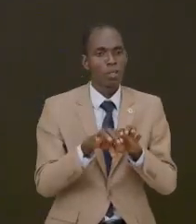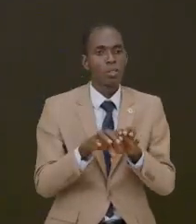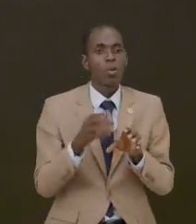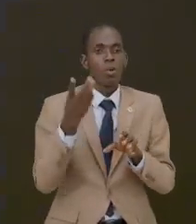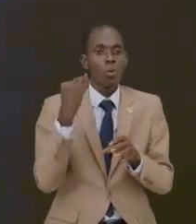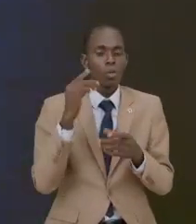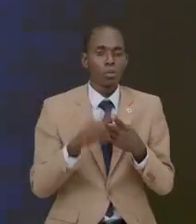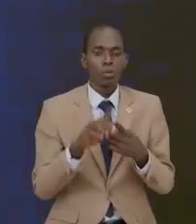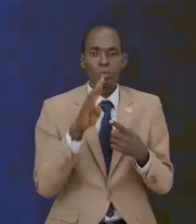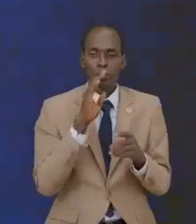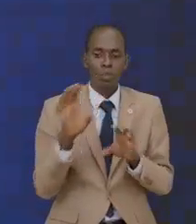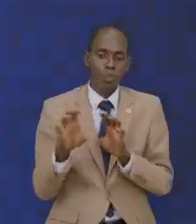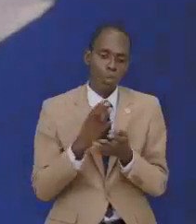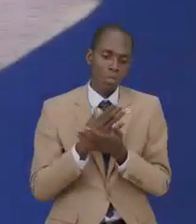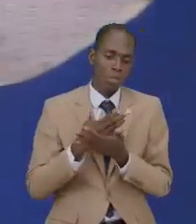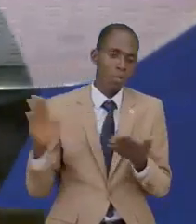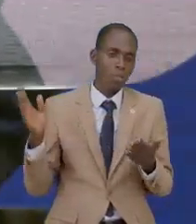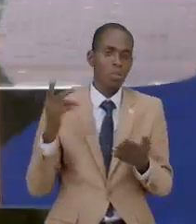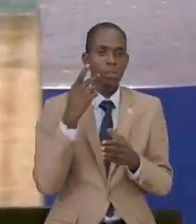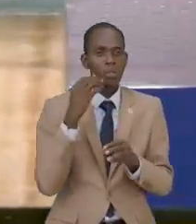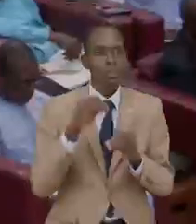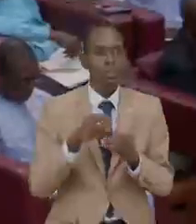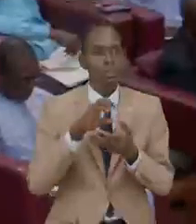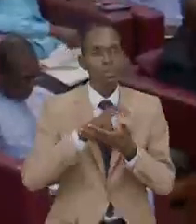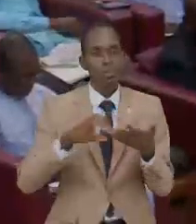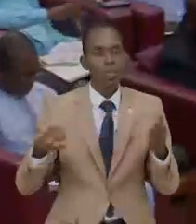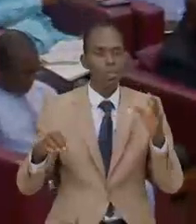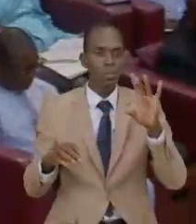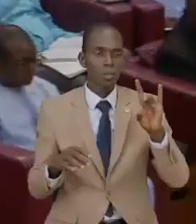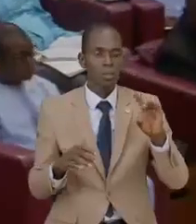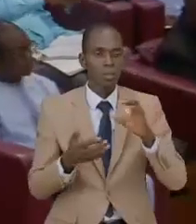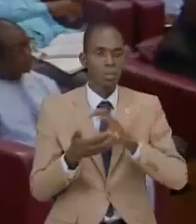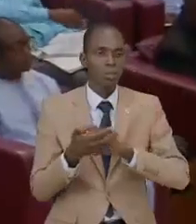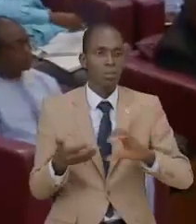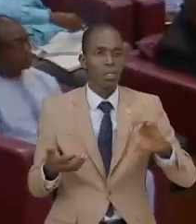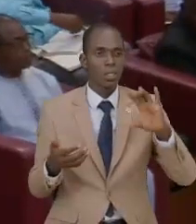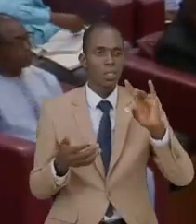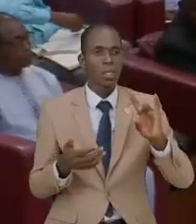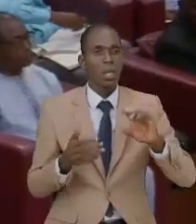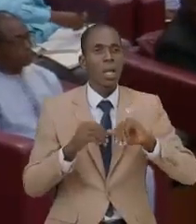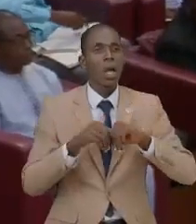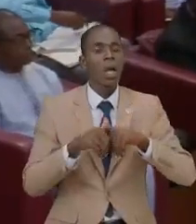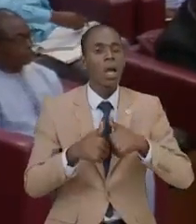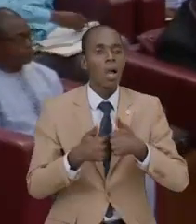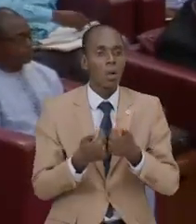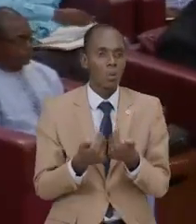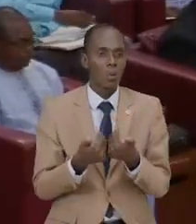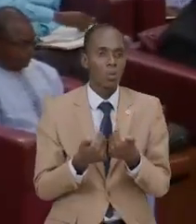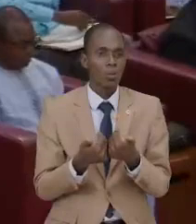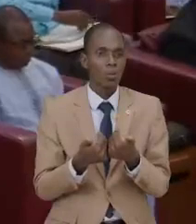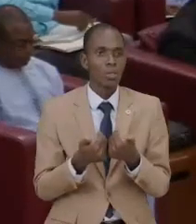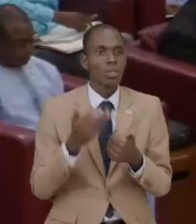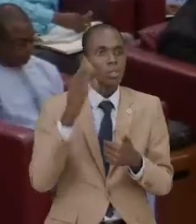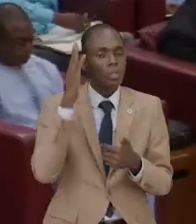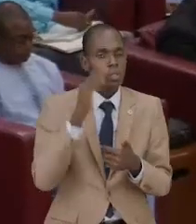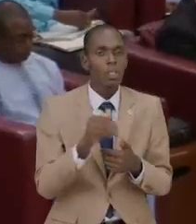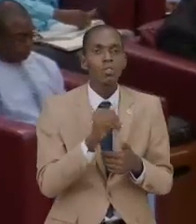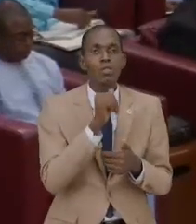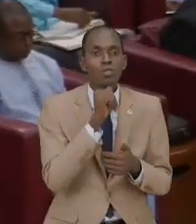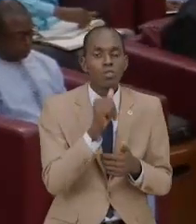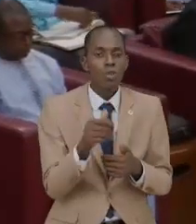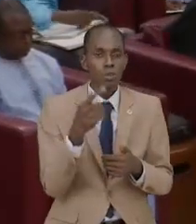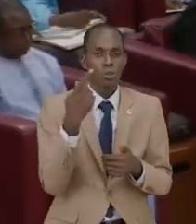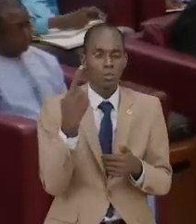done away. Look at verse 8. In verse 8, it says, how shall